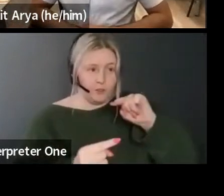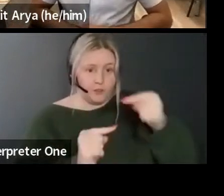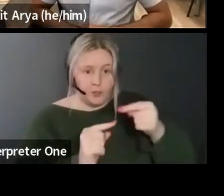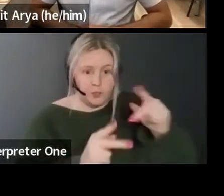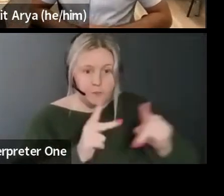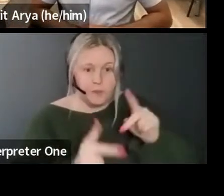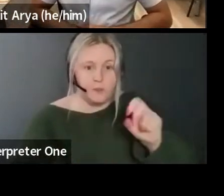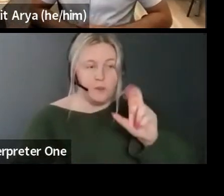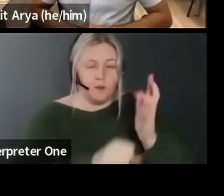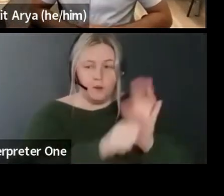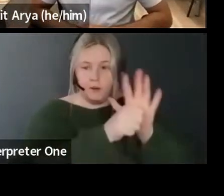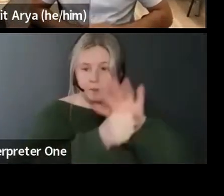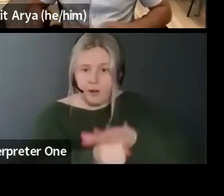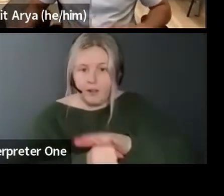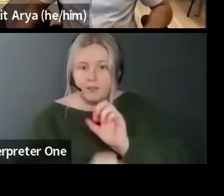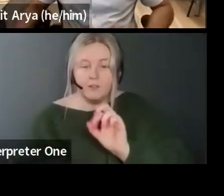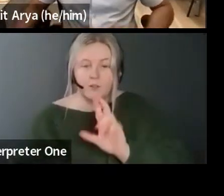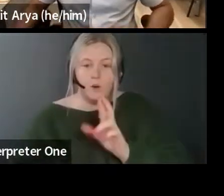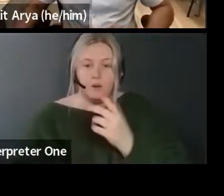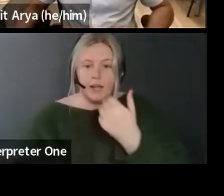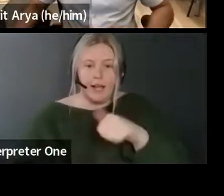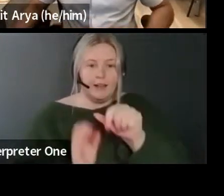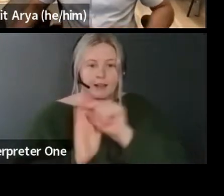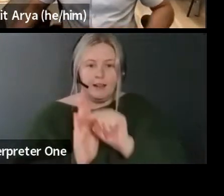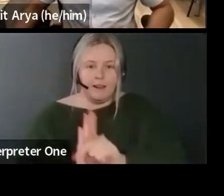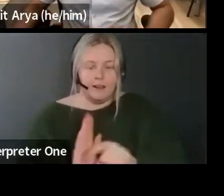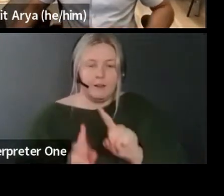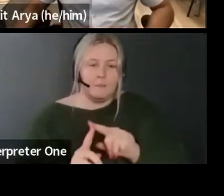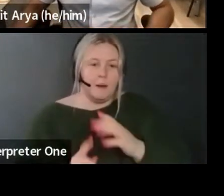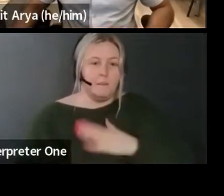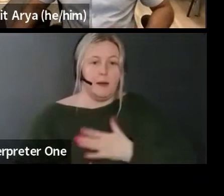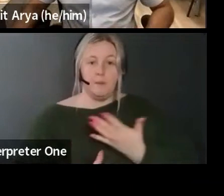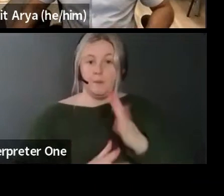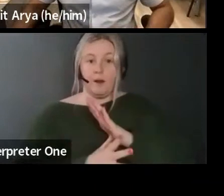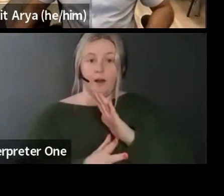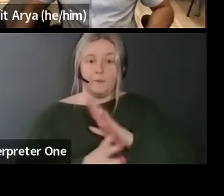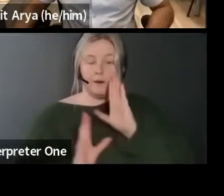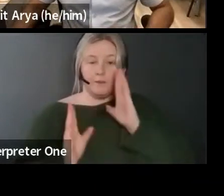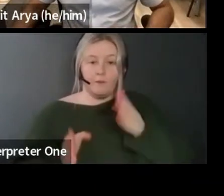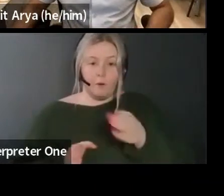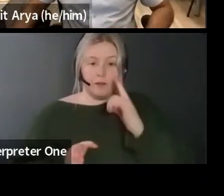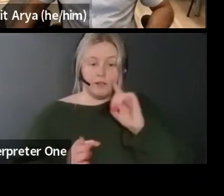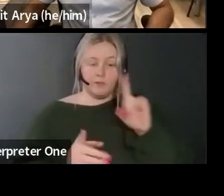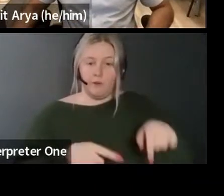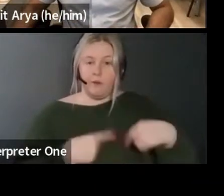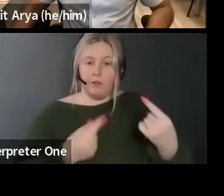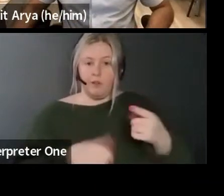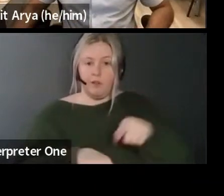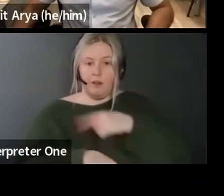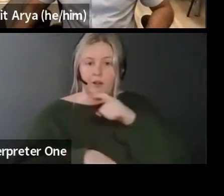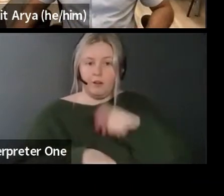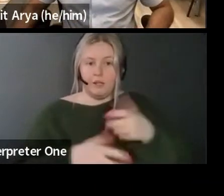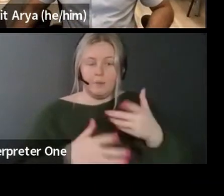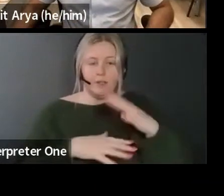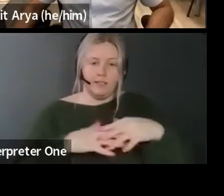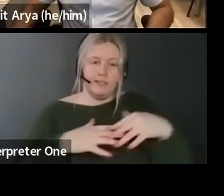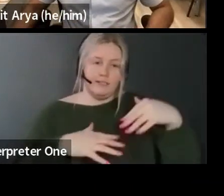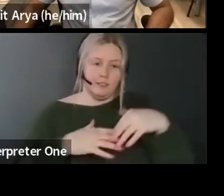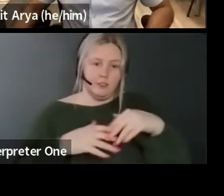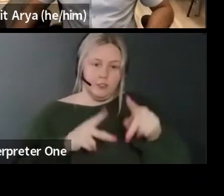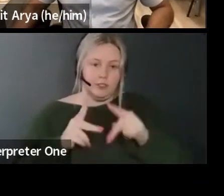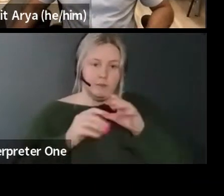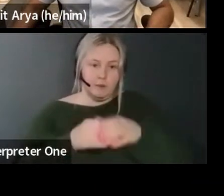people or even anything like that. But my primary focus for a long time has been Indigenous folks